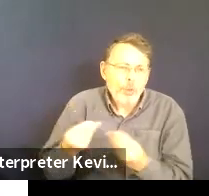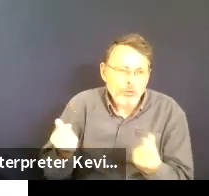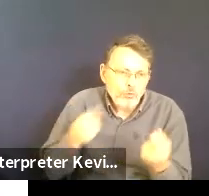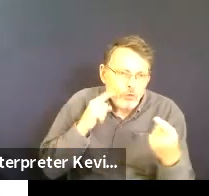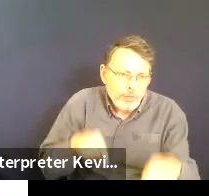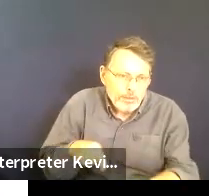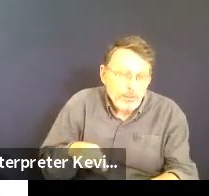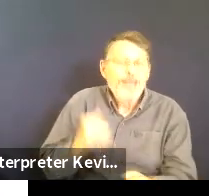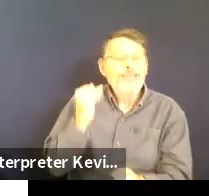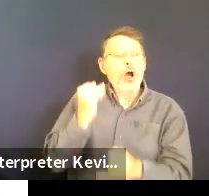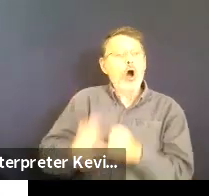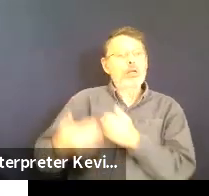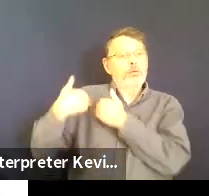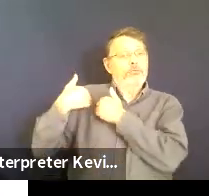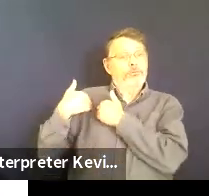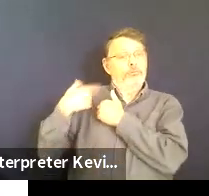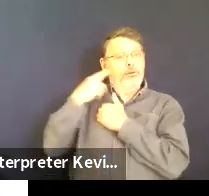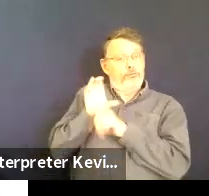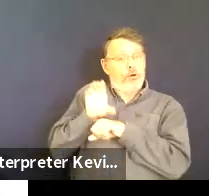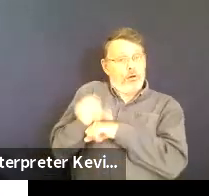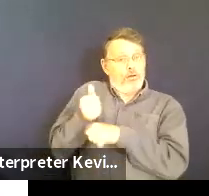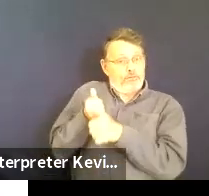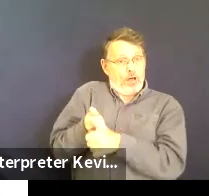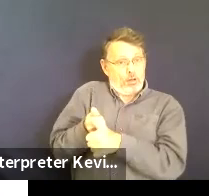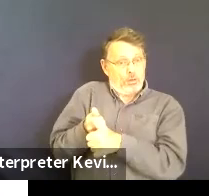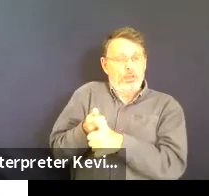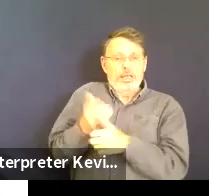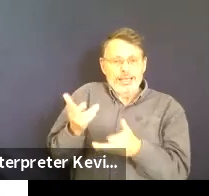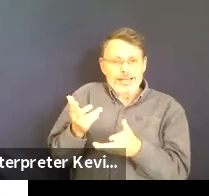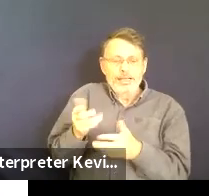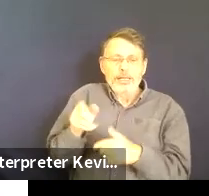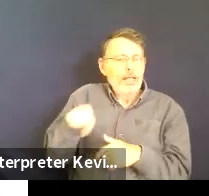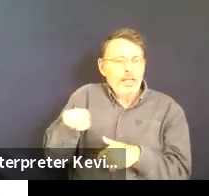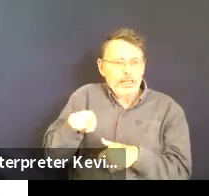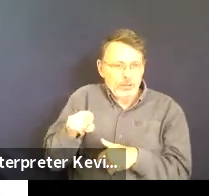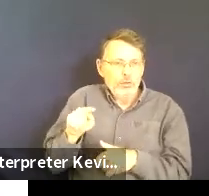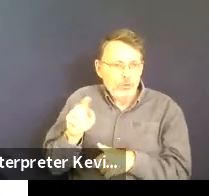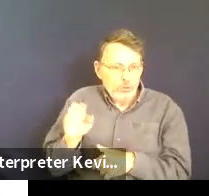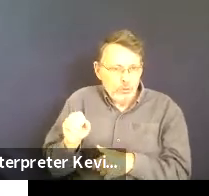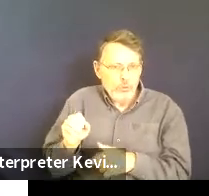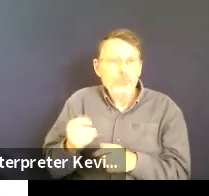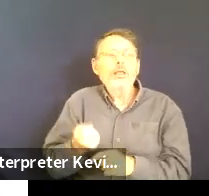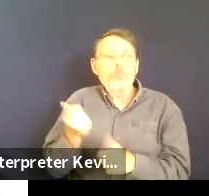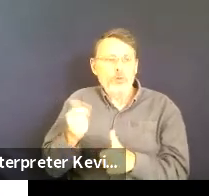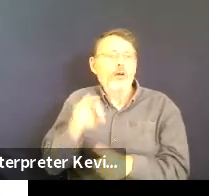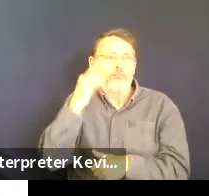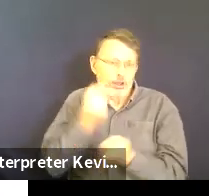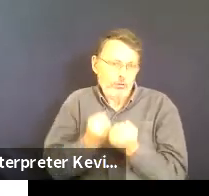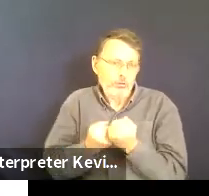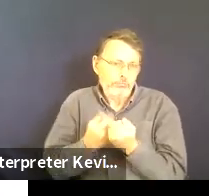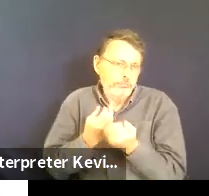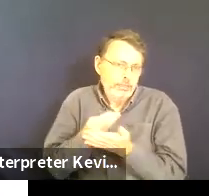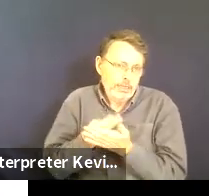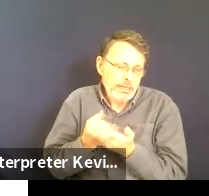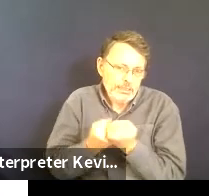authority for enforcement is to remove entities' ability to receive federal financial assistance. Obviously, when you're